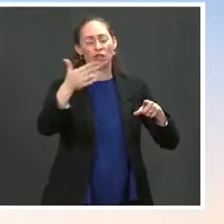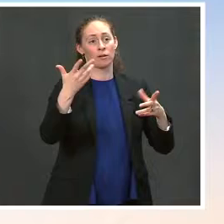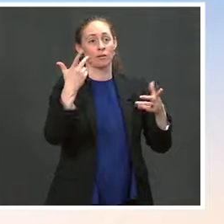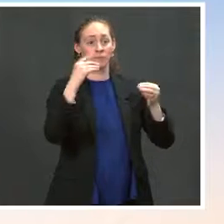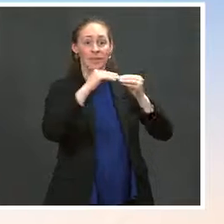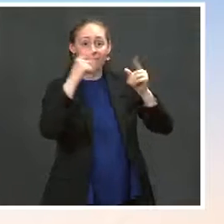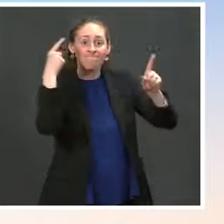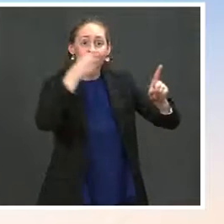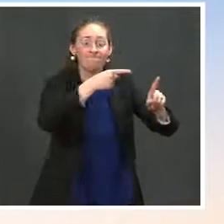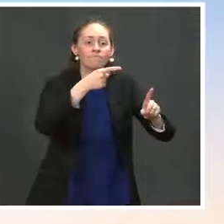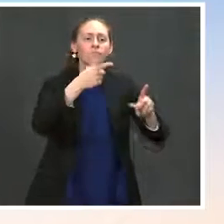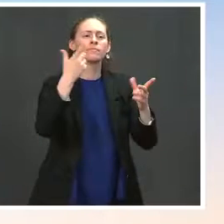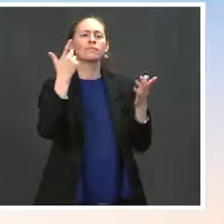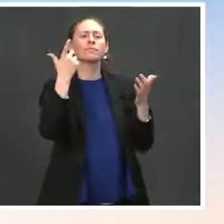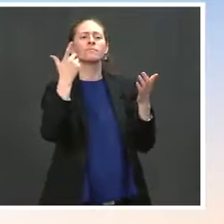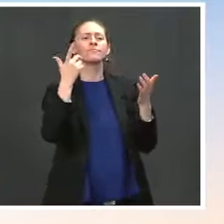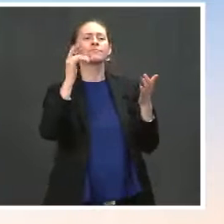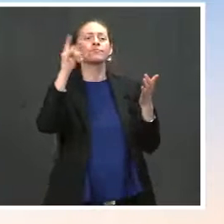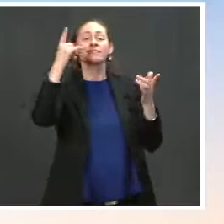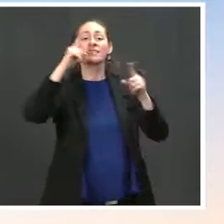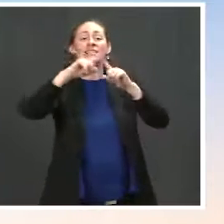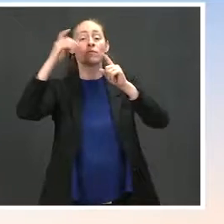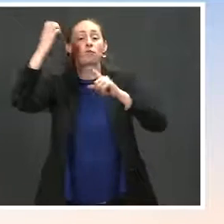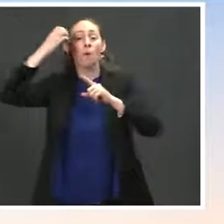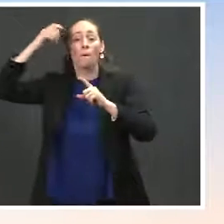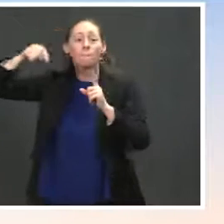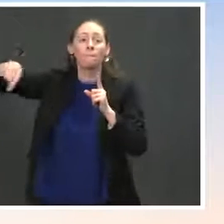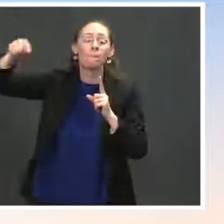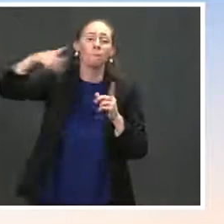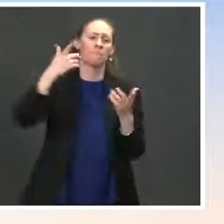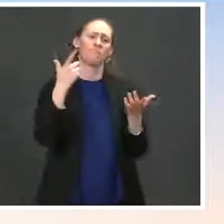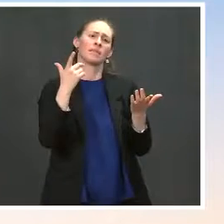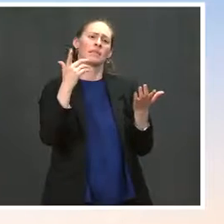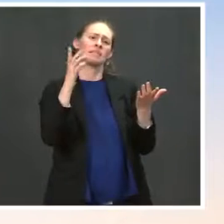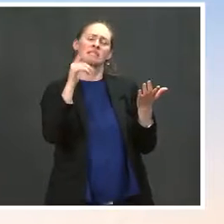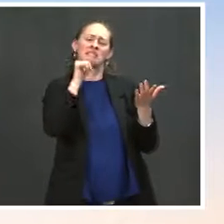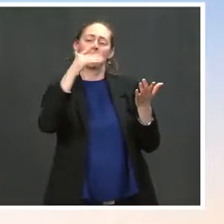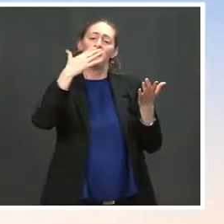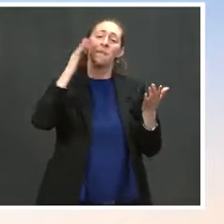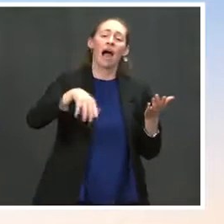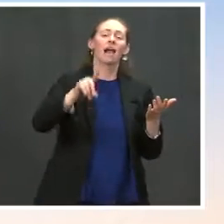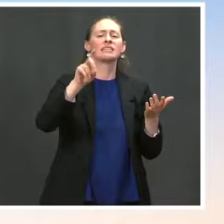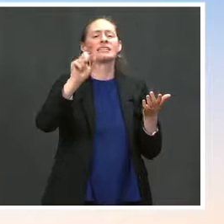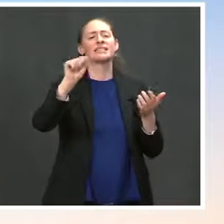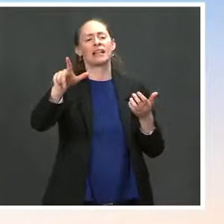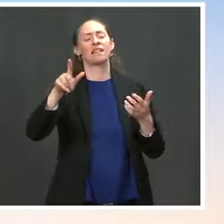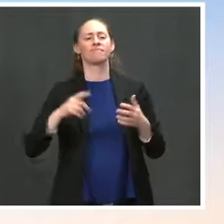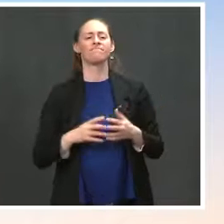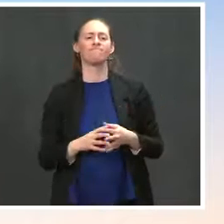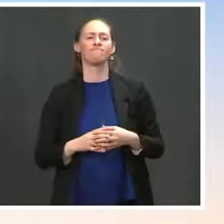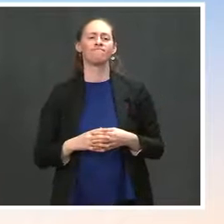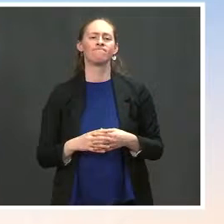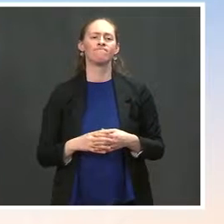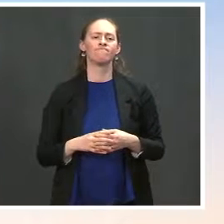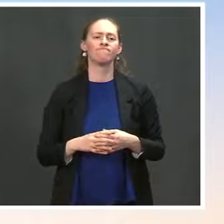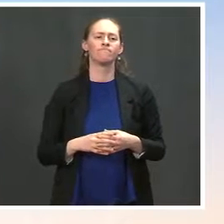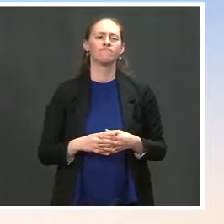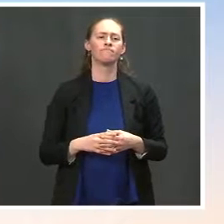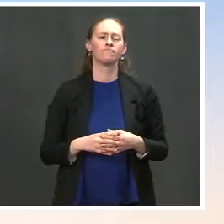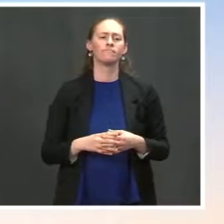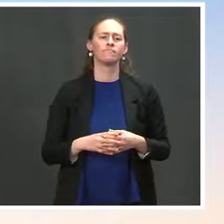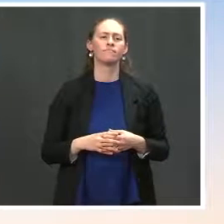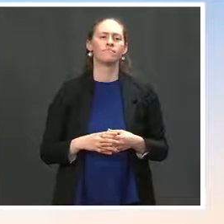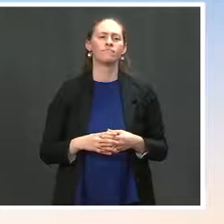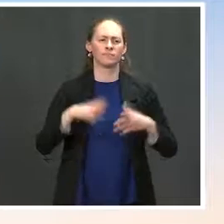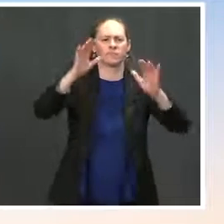range of counterparts, including the Europeans. Go ahead, Jeff. Jen, you mentioned that the president will lay out his plans for the